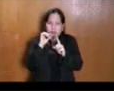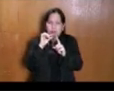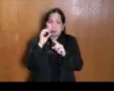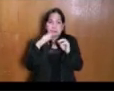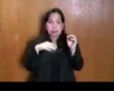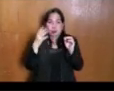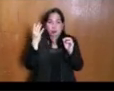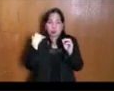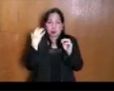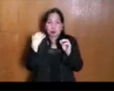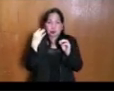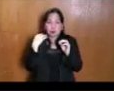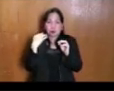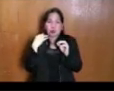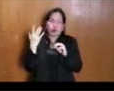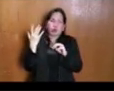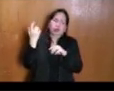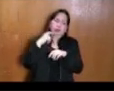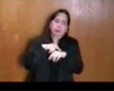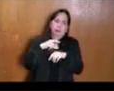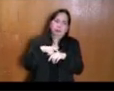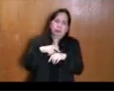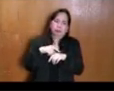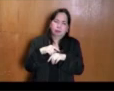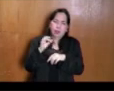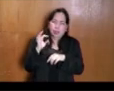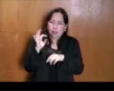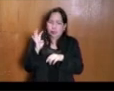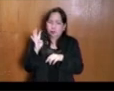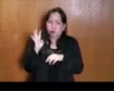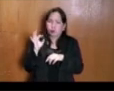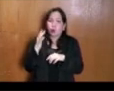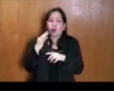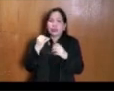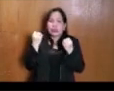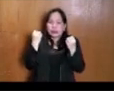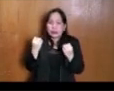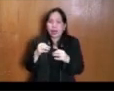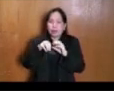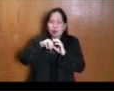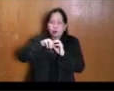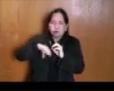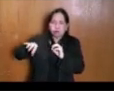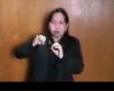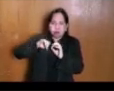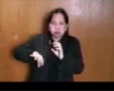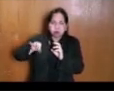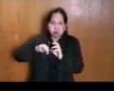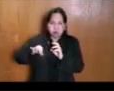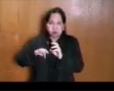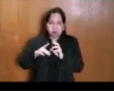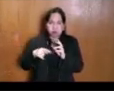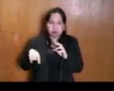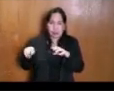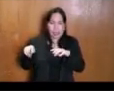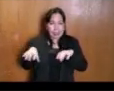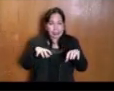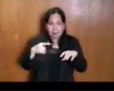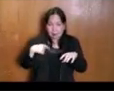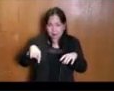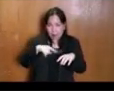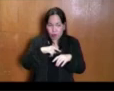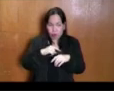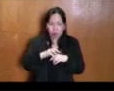to pre-industrial period. And this is due to the excess greenhouse gas emissions from human activities, or what we